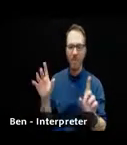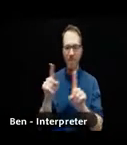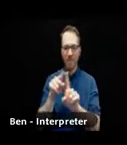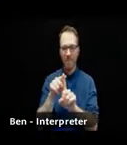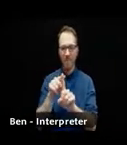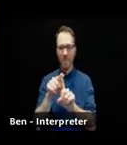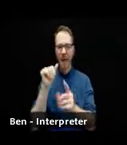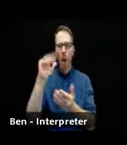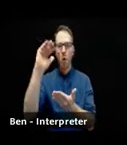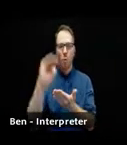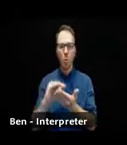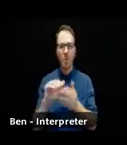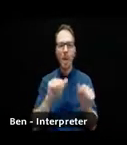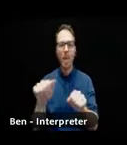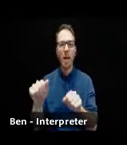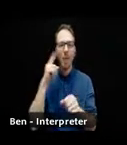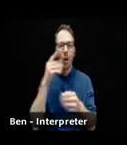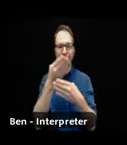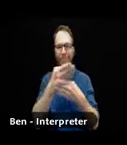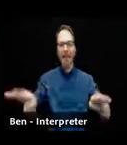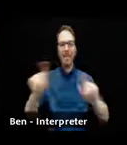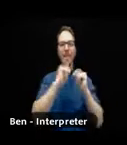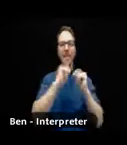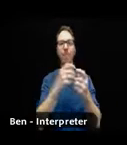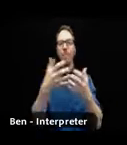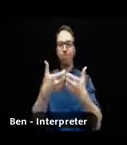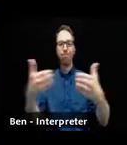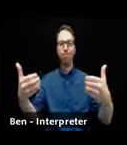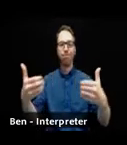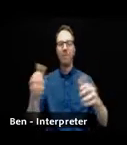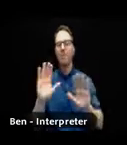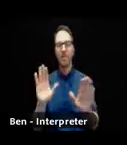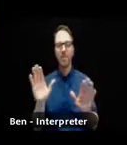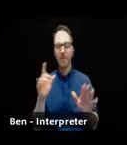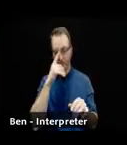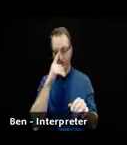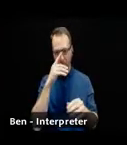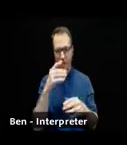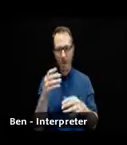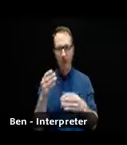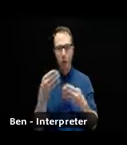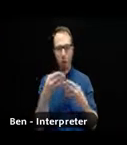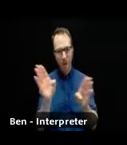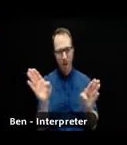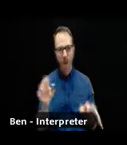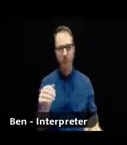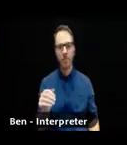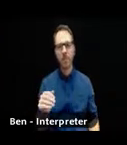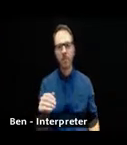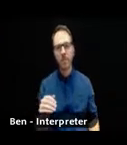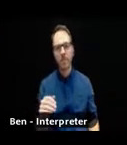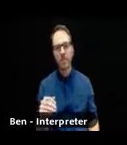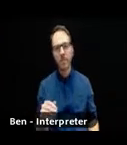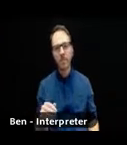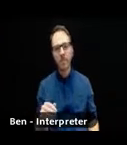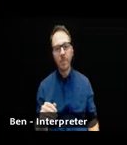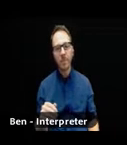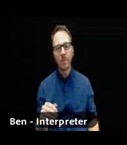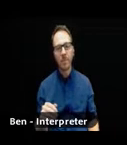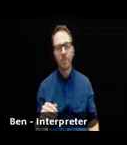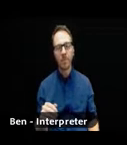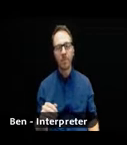reduce the potential for splitting in the team. Generally speaking,